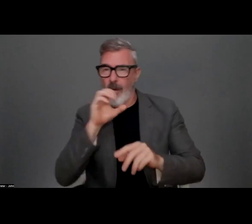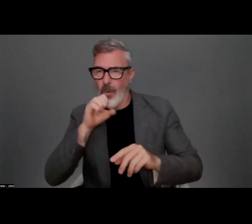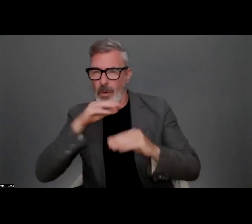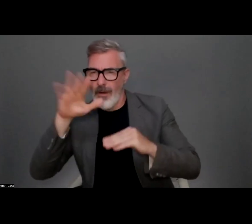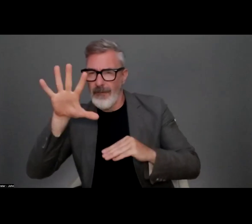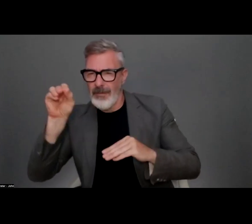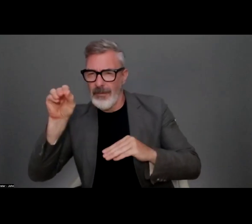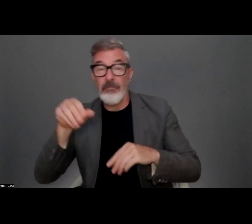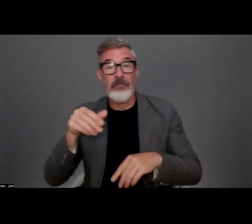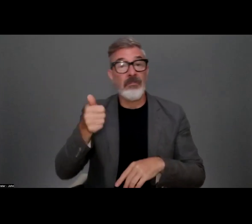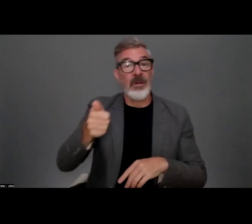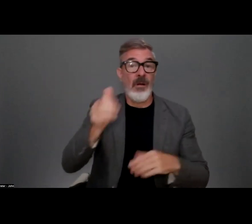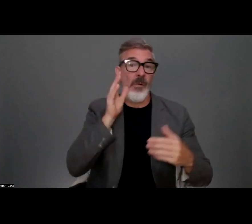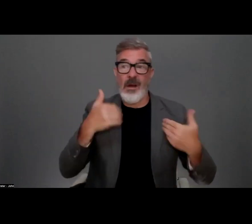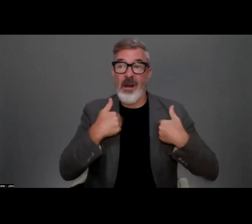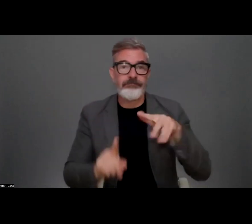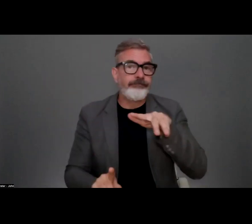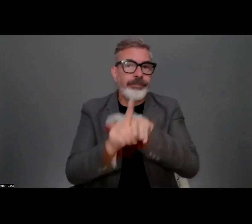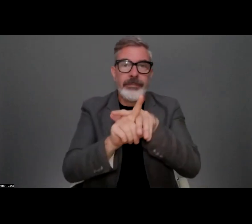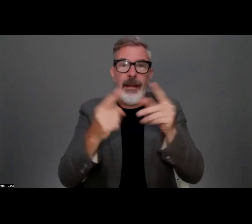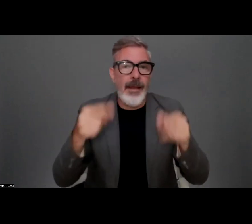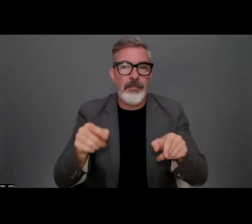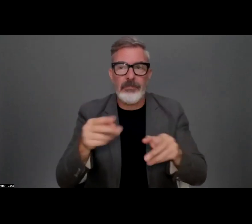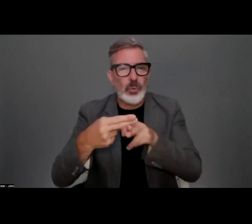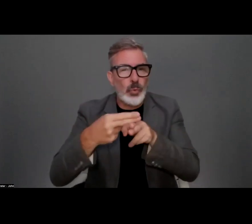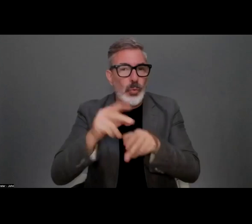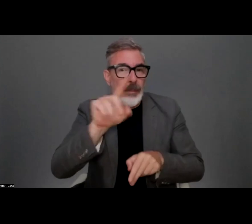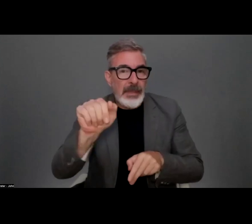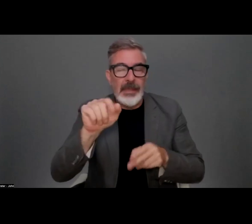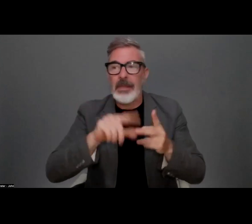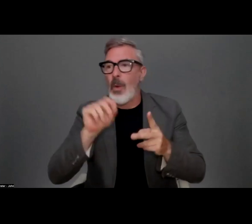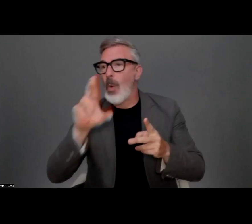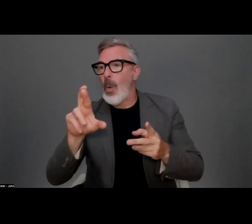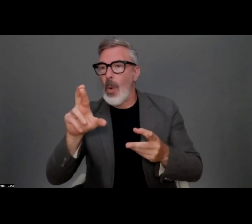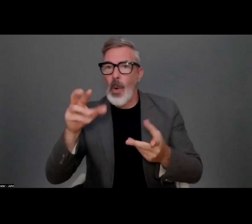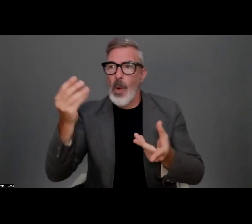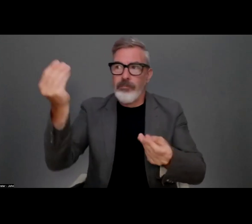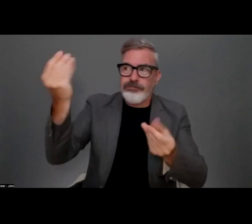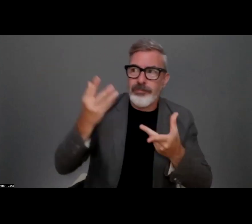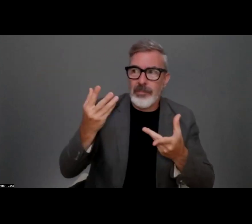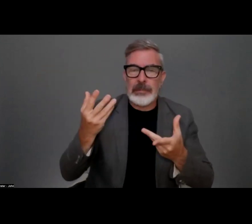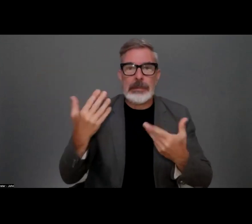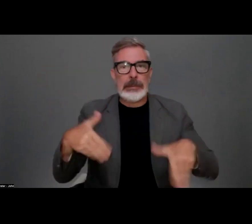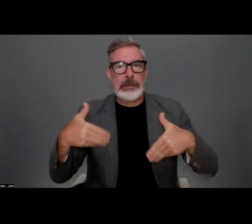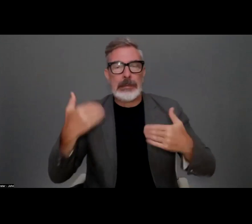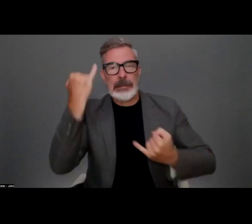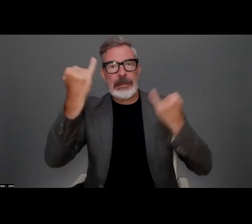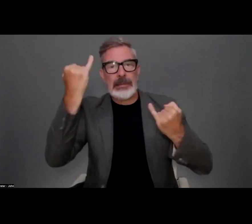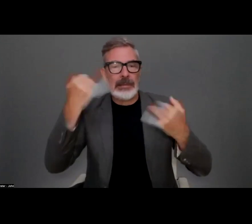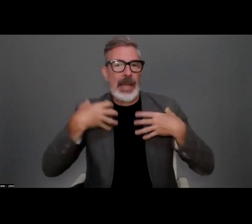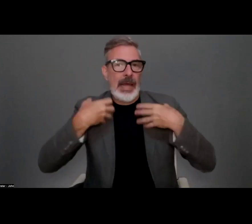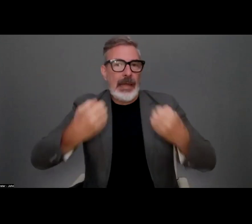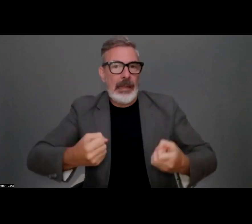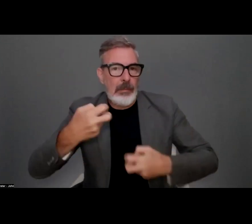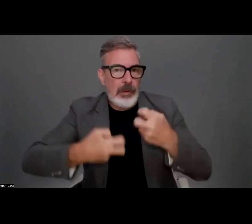an episodic disability, a health scare, or a mental health